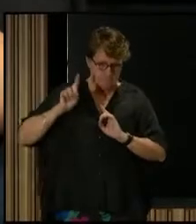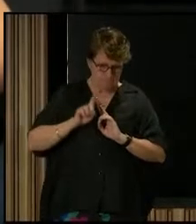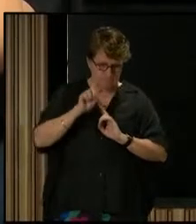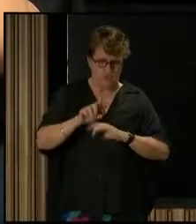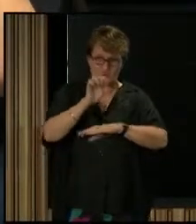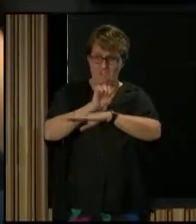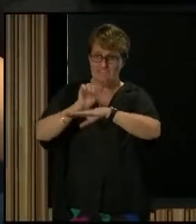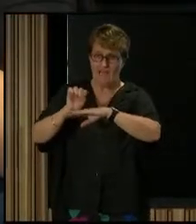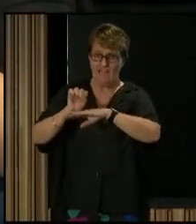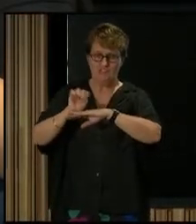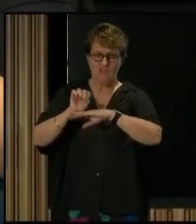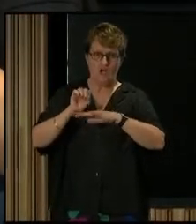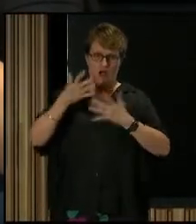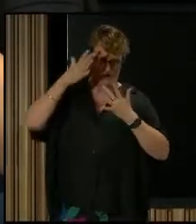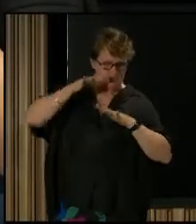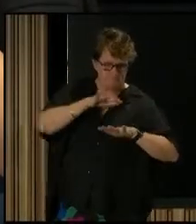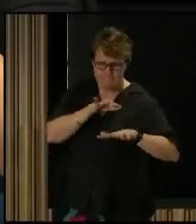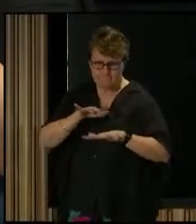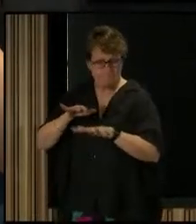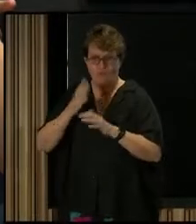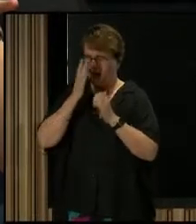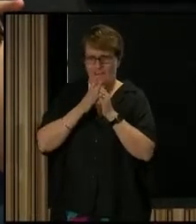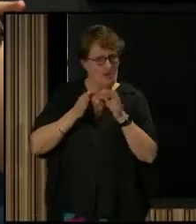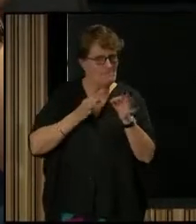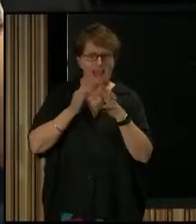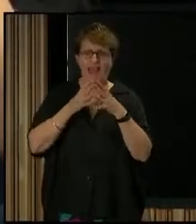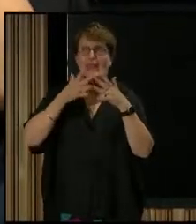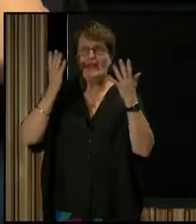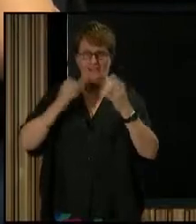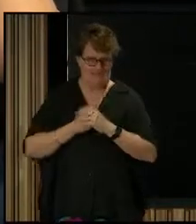I go into like a flow state. I never plan anything.